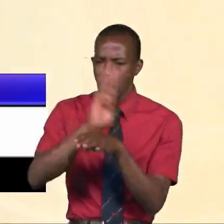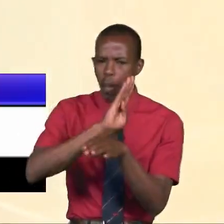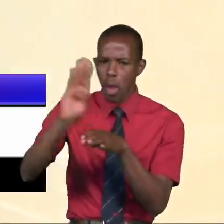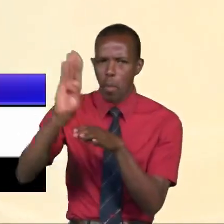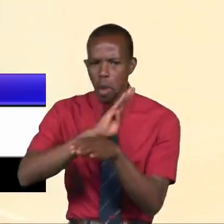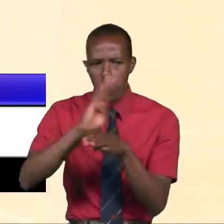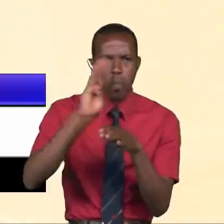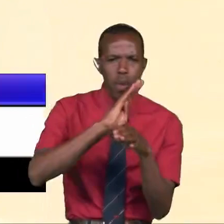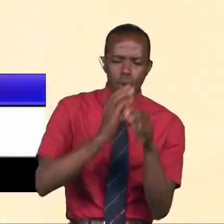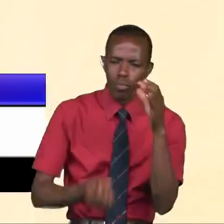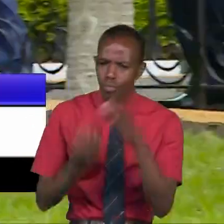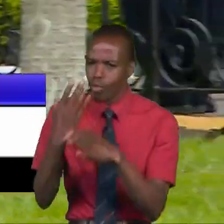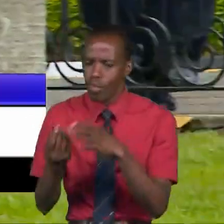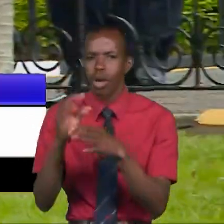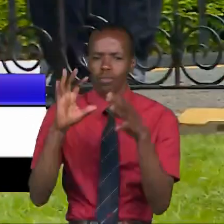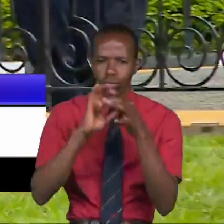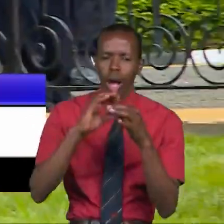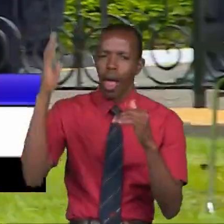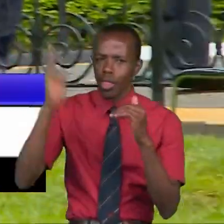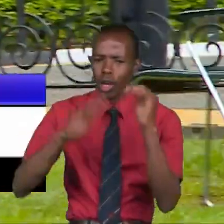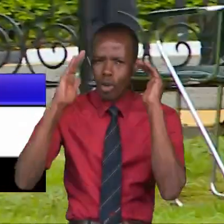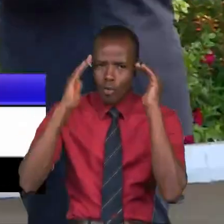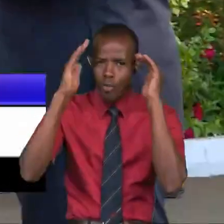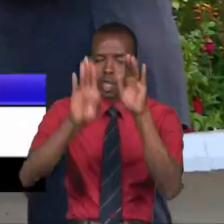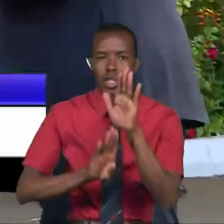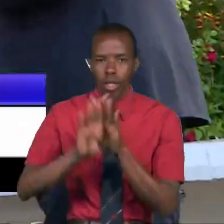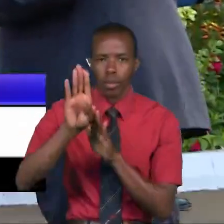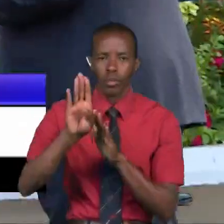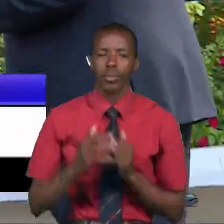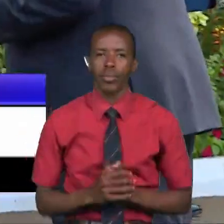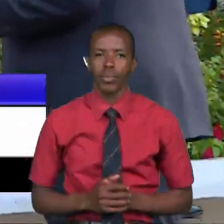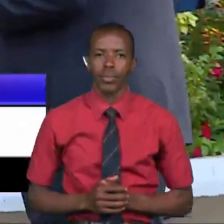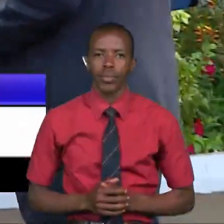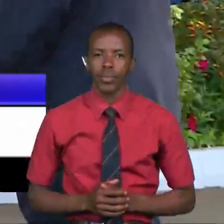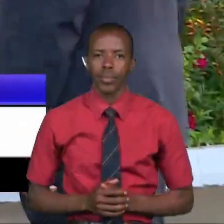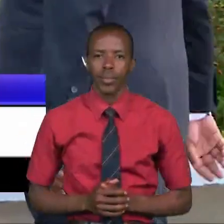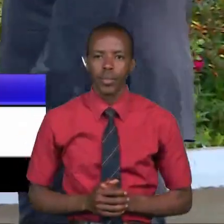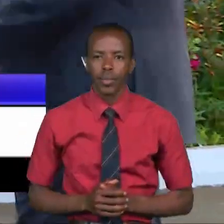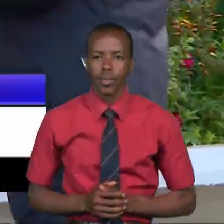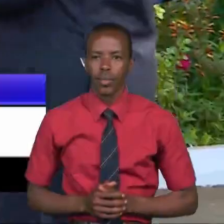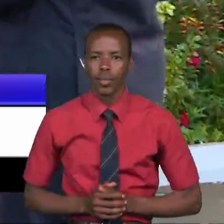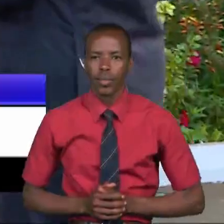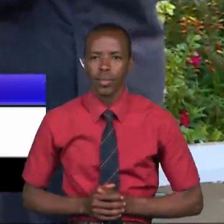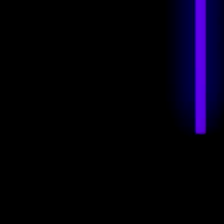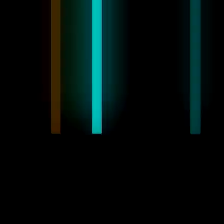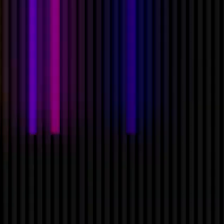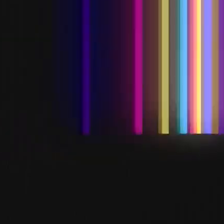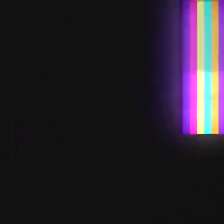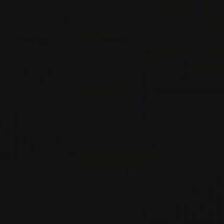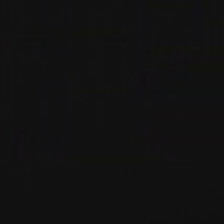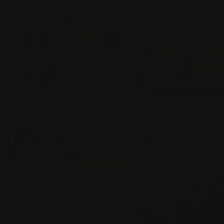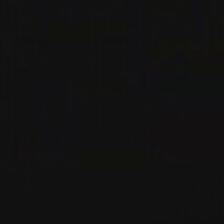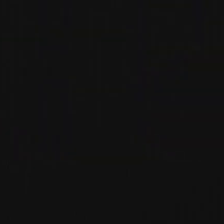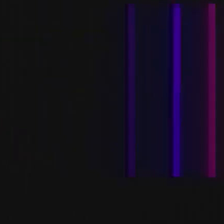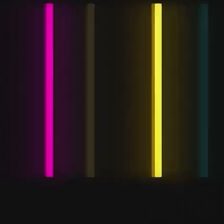each other by forming coalitions instead of focusing on development. Scott Morioki, Switch TV News.